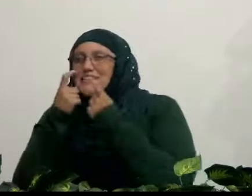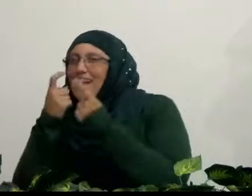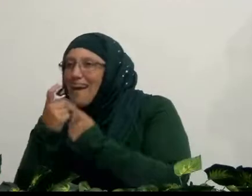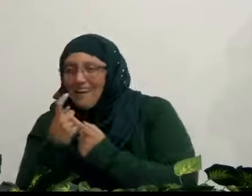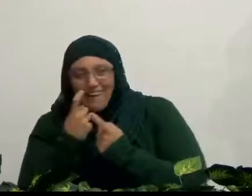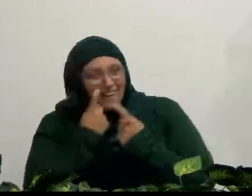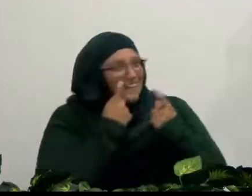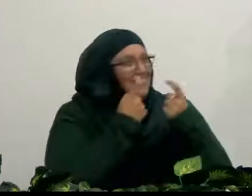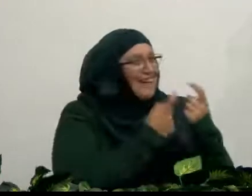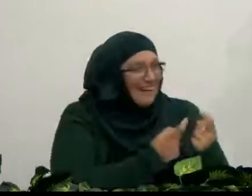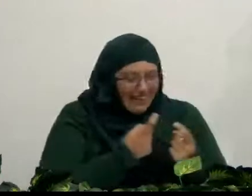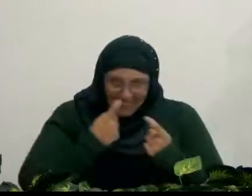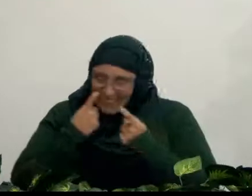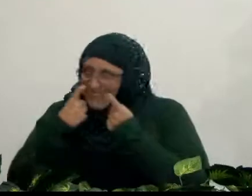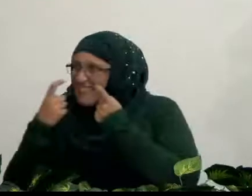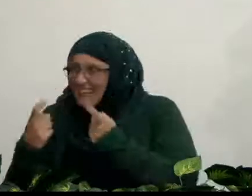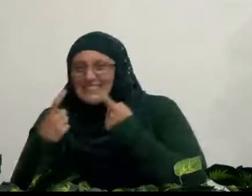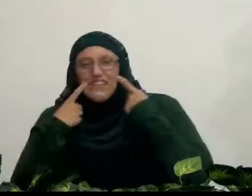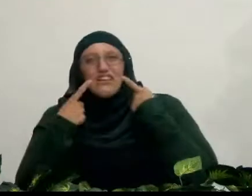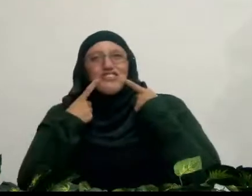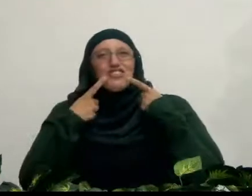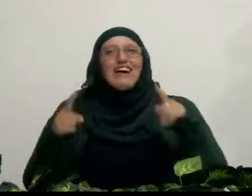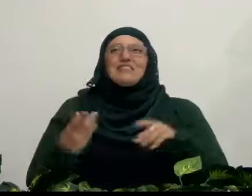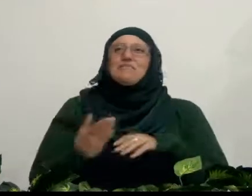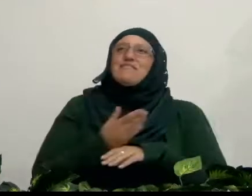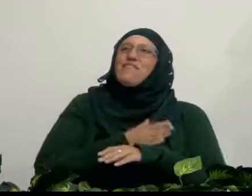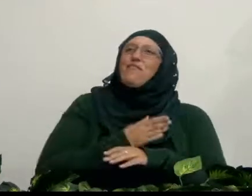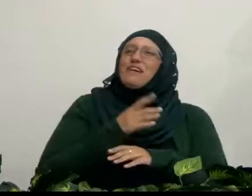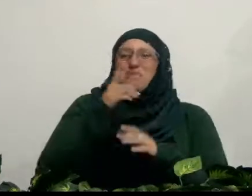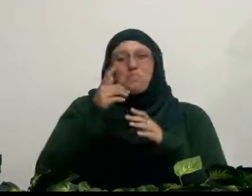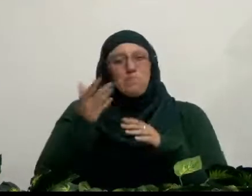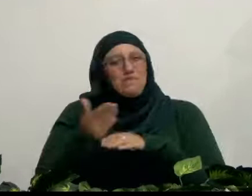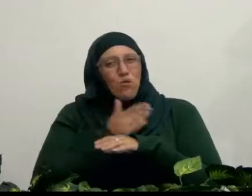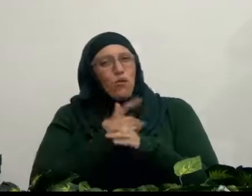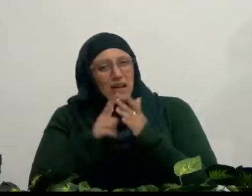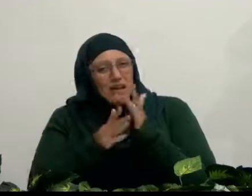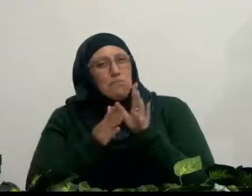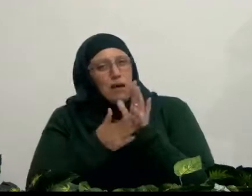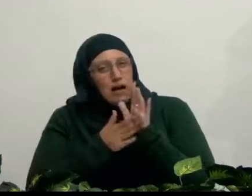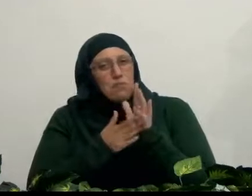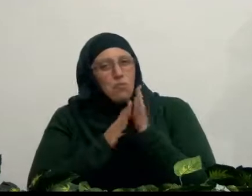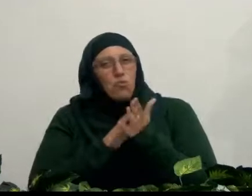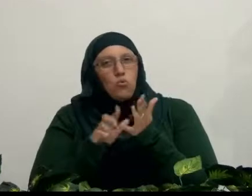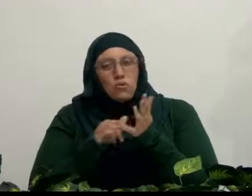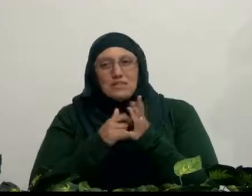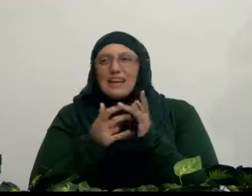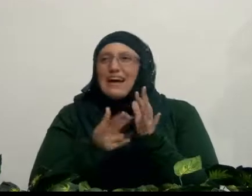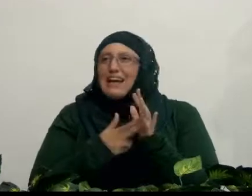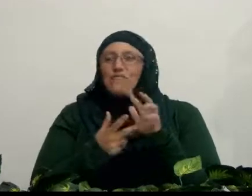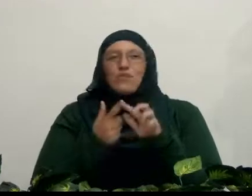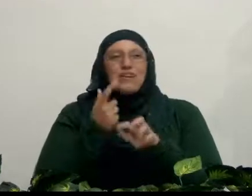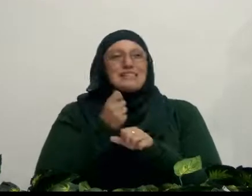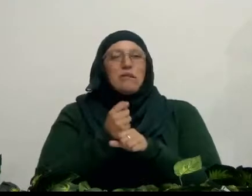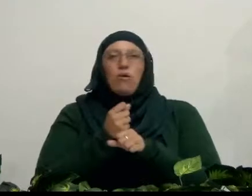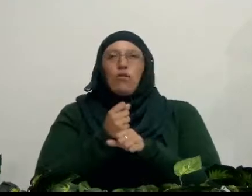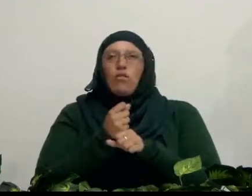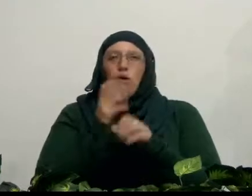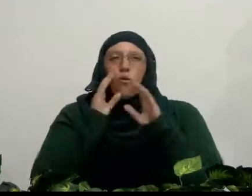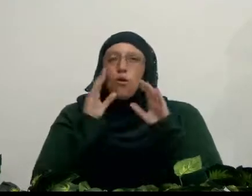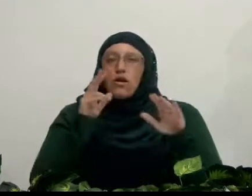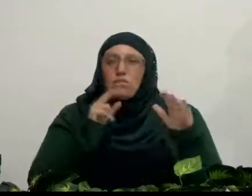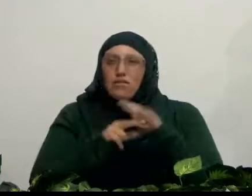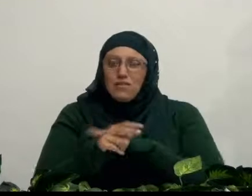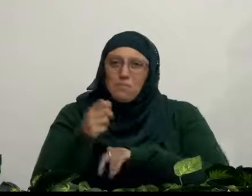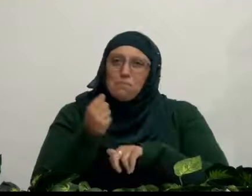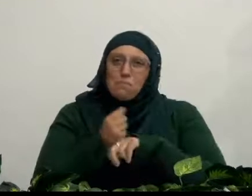Hamza Sayyid al-Shuhada, at that time, before Imam Hussein and before the story of Kabbalah, Hamza, for example, the Holy Prophet made a